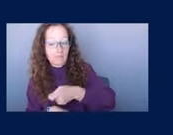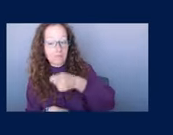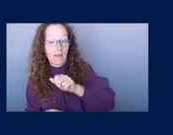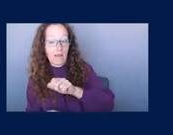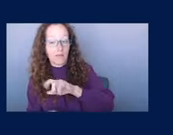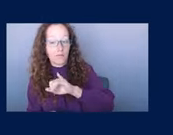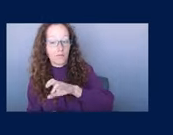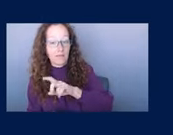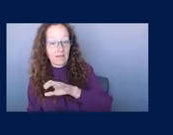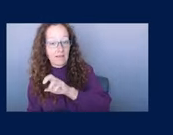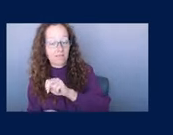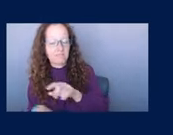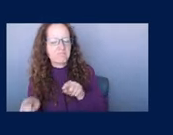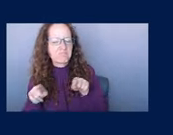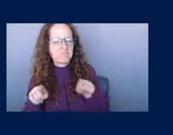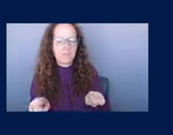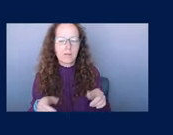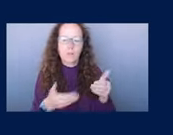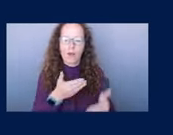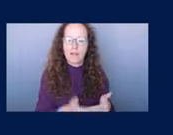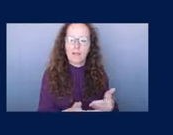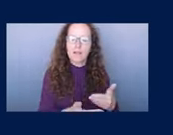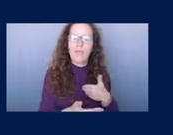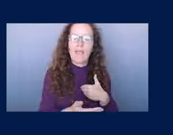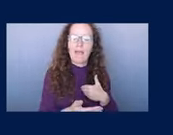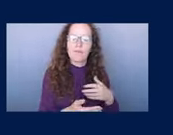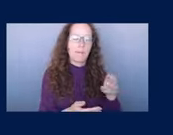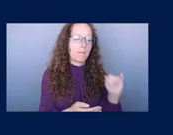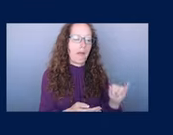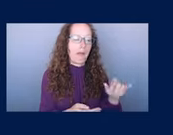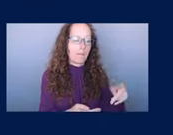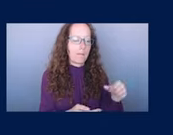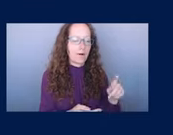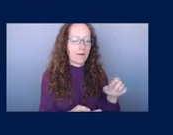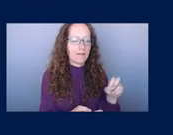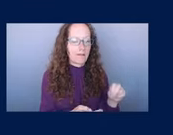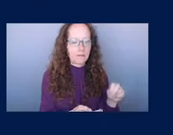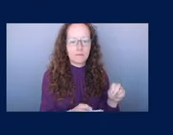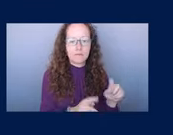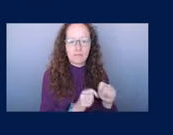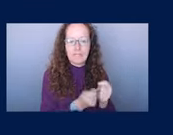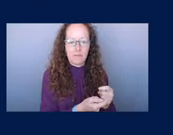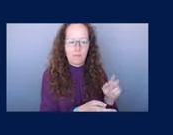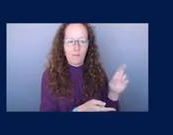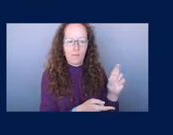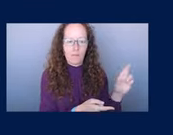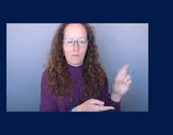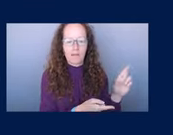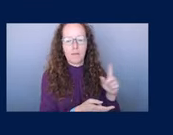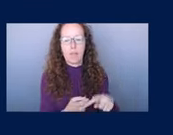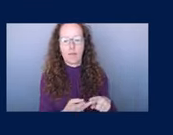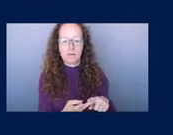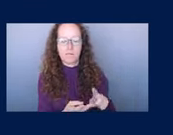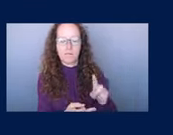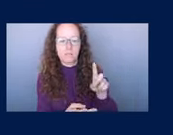Republican and Democrat, and then also an inspector to serve as a duplication board. That requires them to duplicate the entire